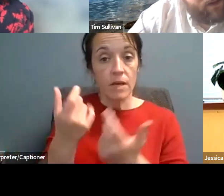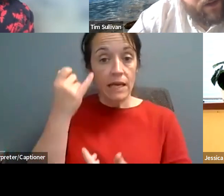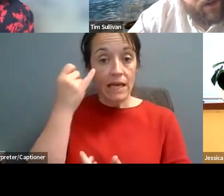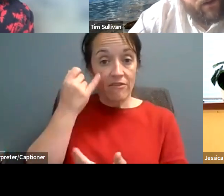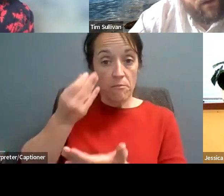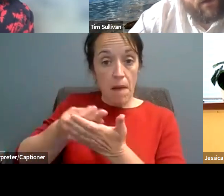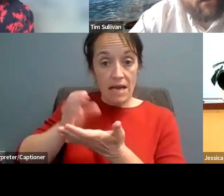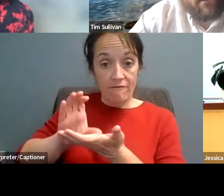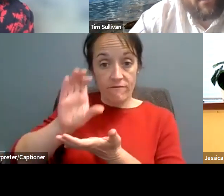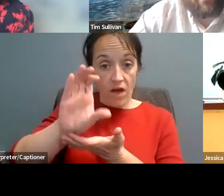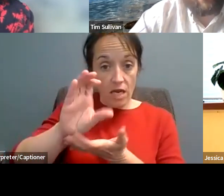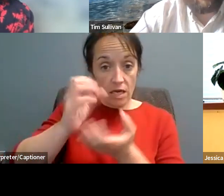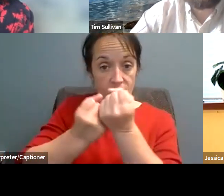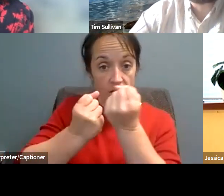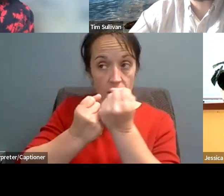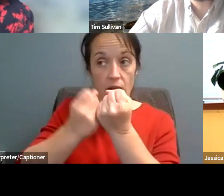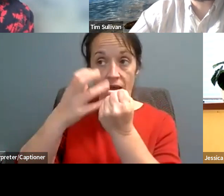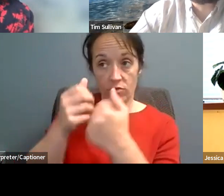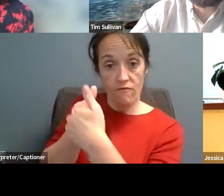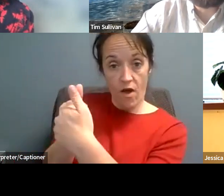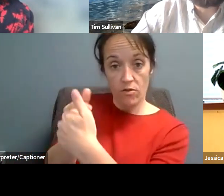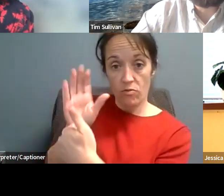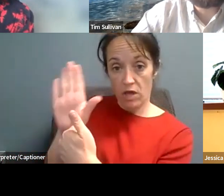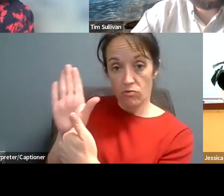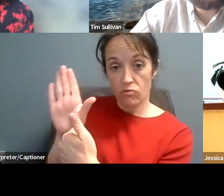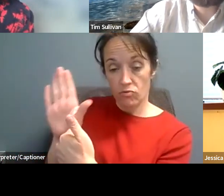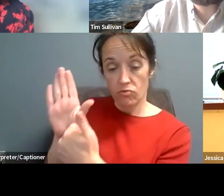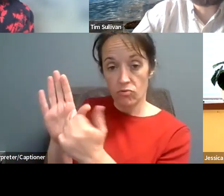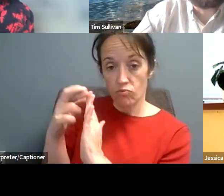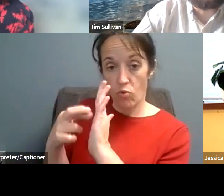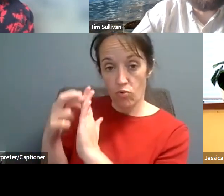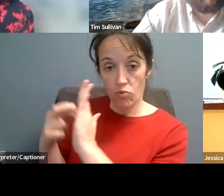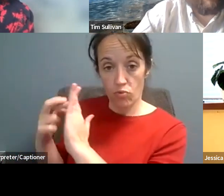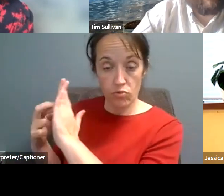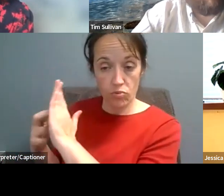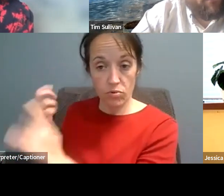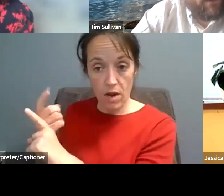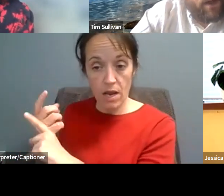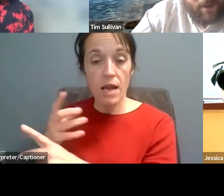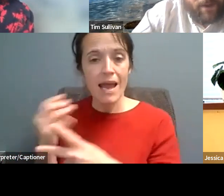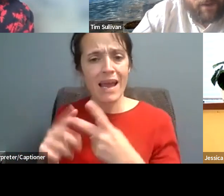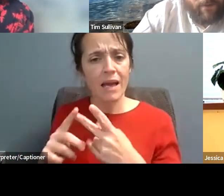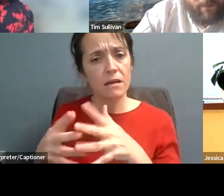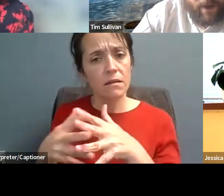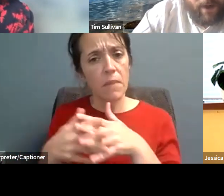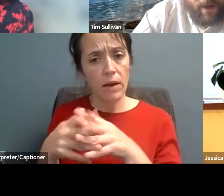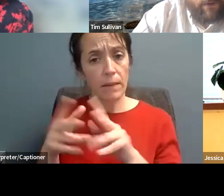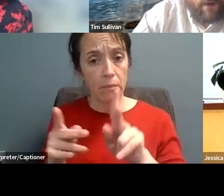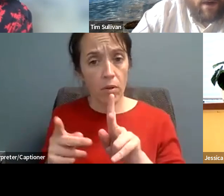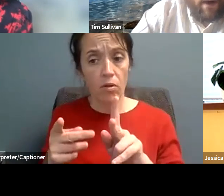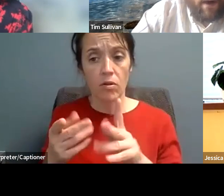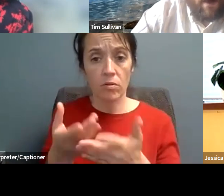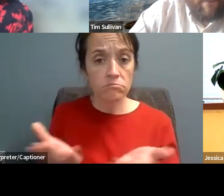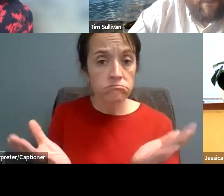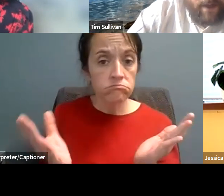with that legislation. And maybe more importantly, the American people and the United States government